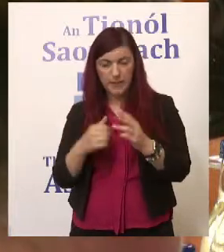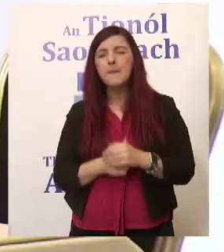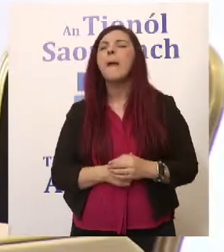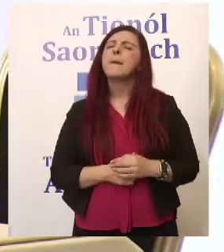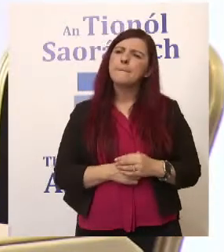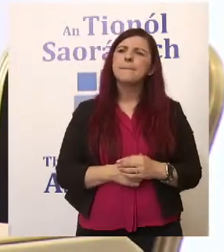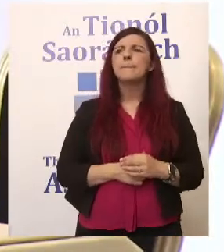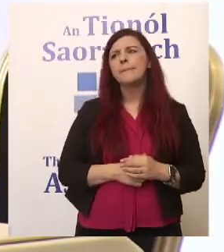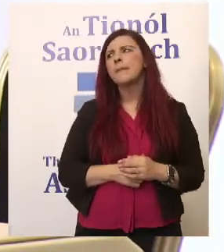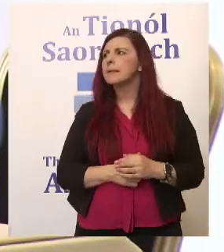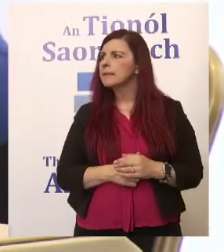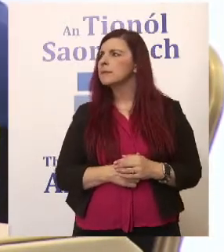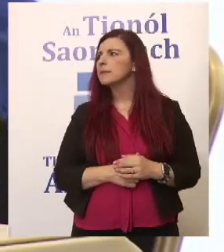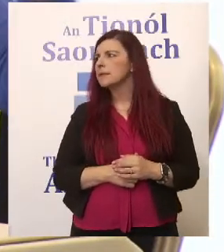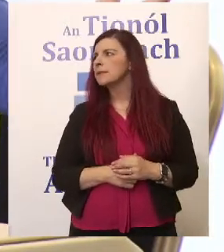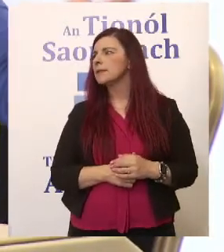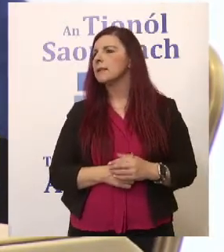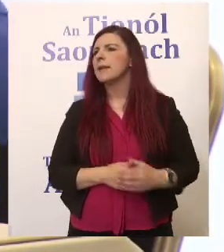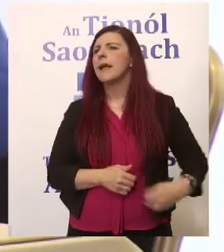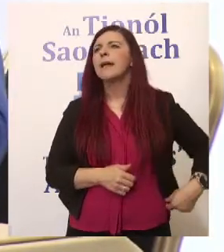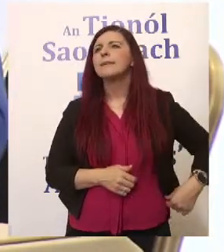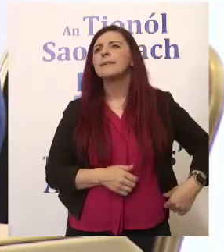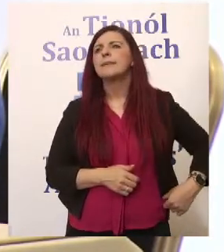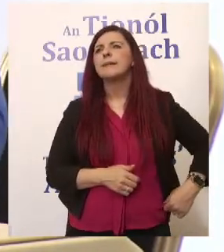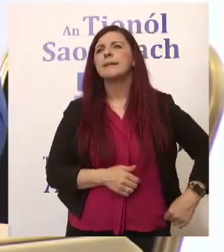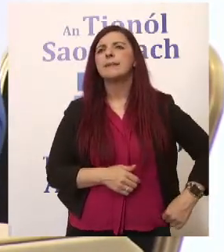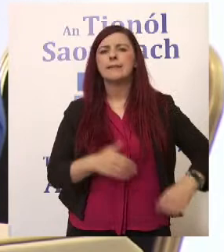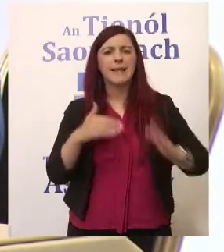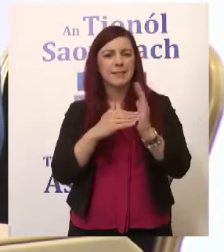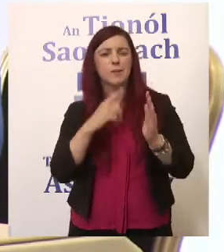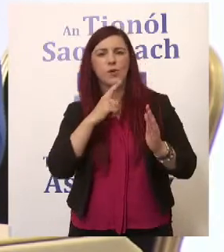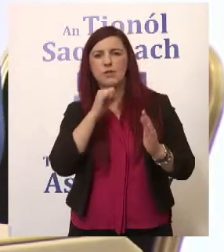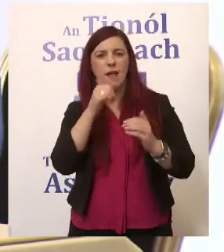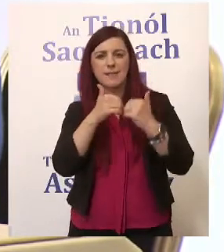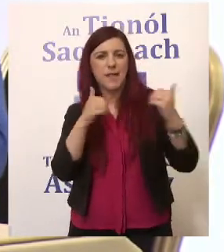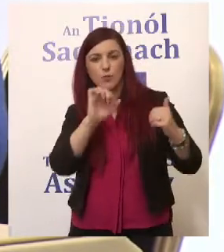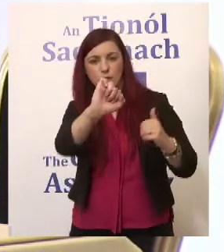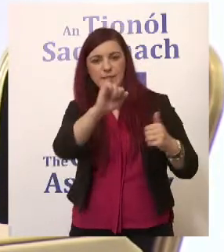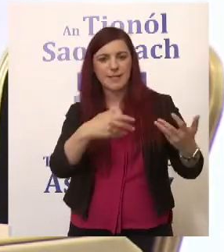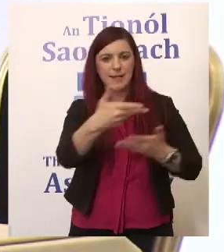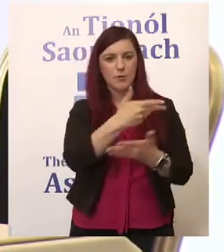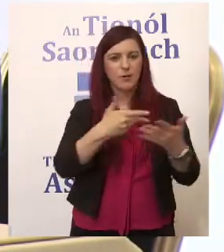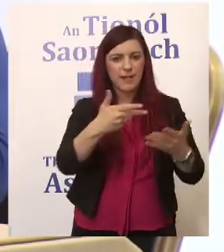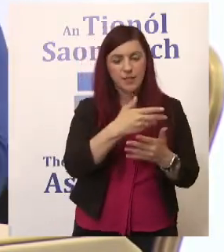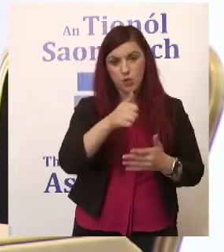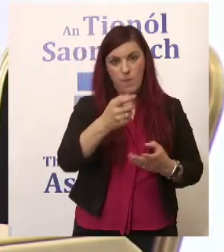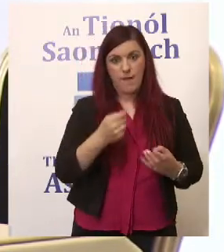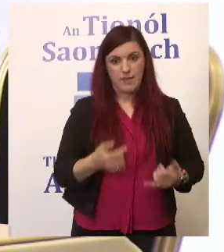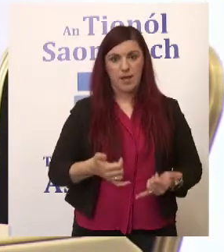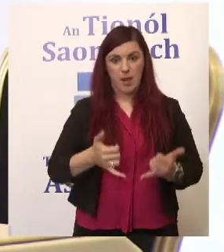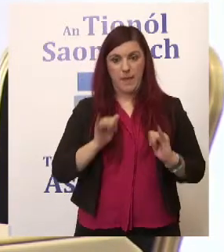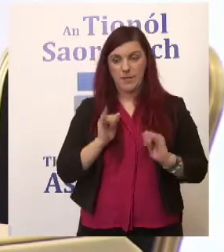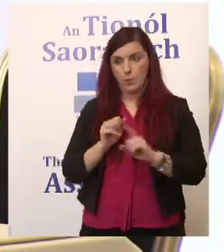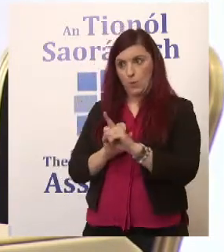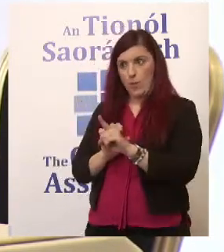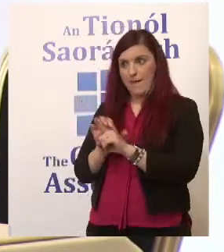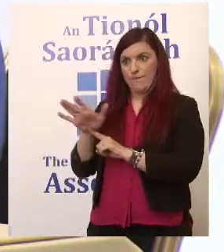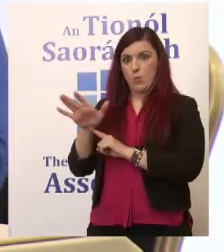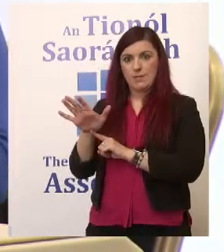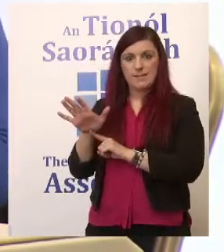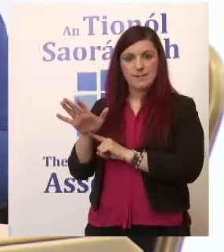Yes, but it's not independent of your deliberations. You know, I mean, you have the capacity to really shape that and